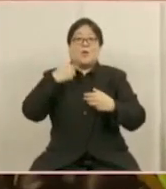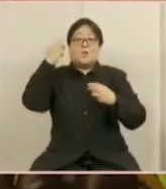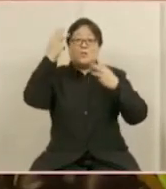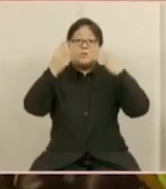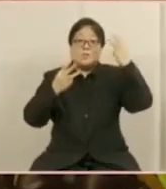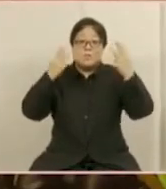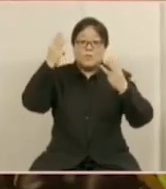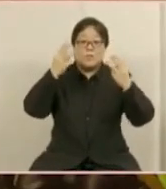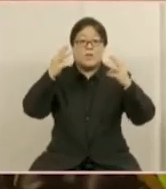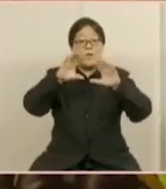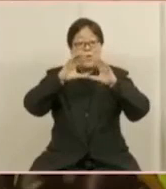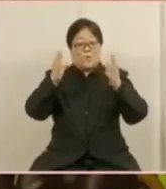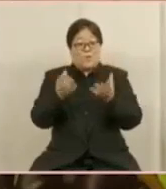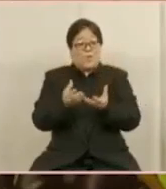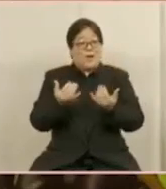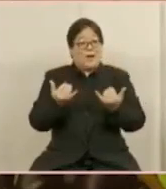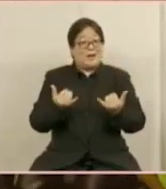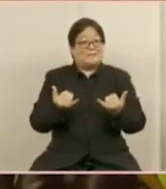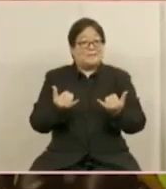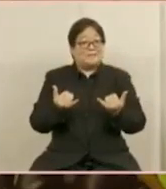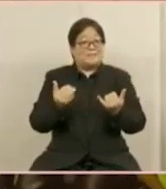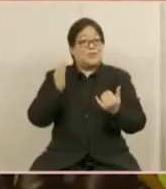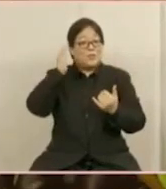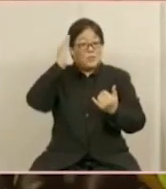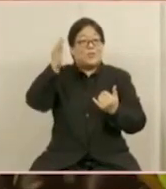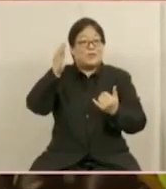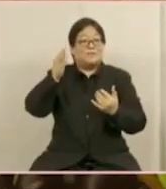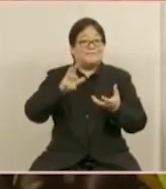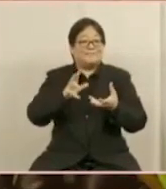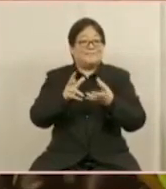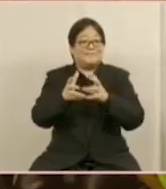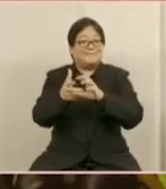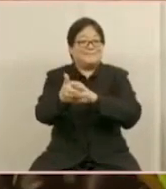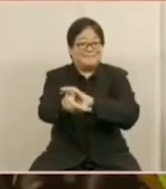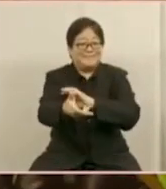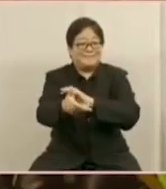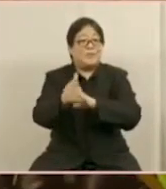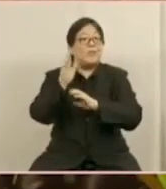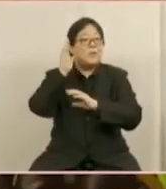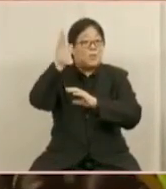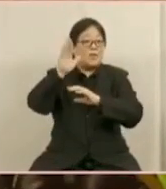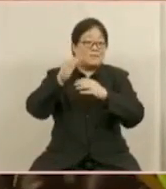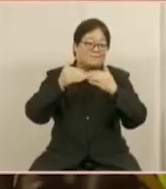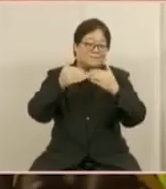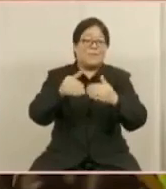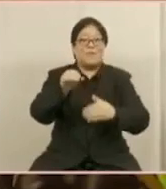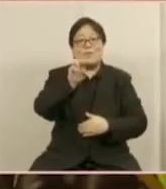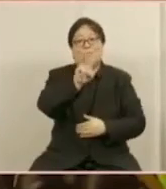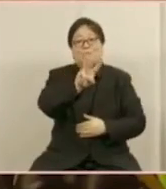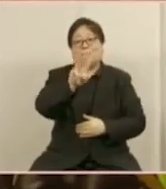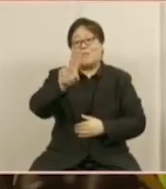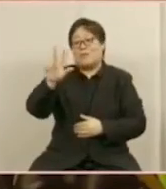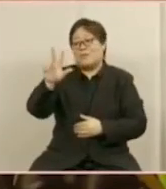the word will lead to the Total War World War 3 once again World War III in my